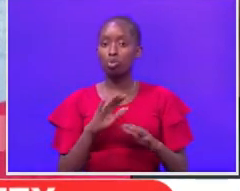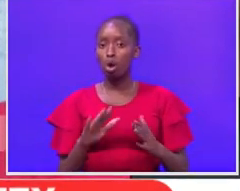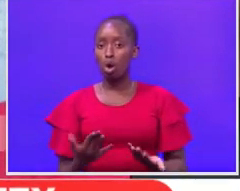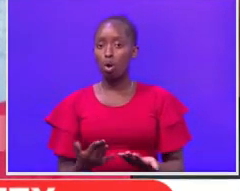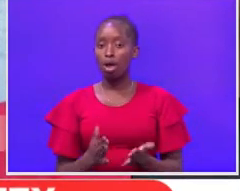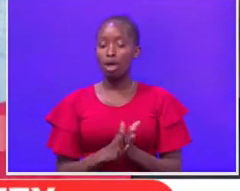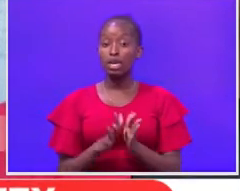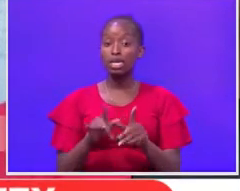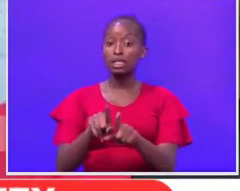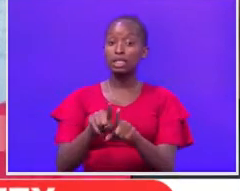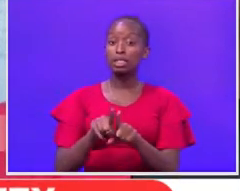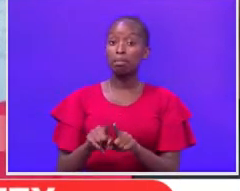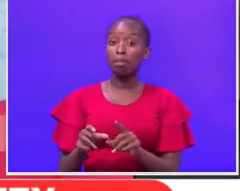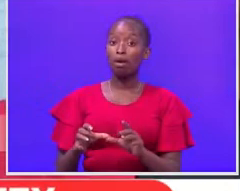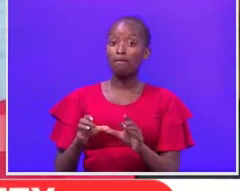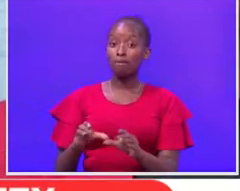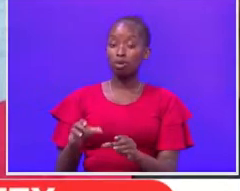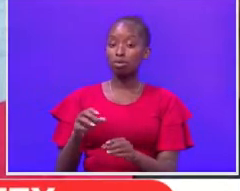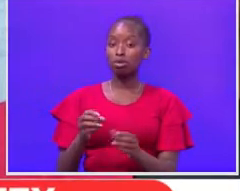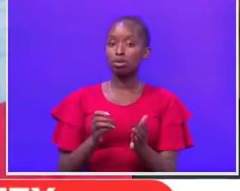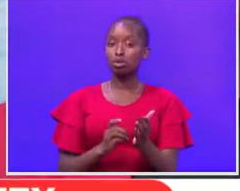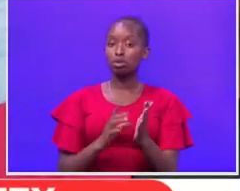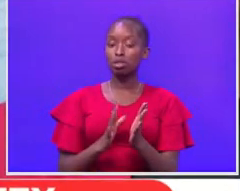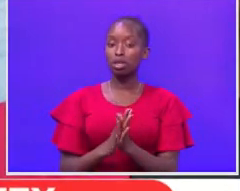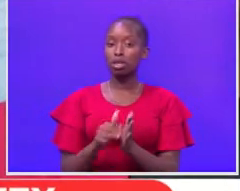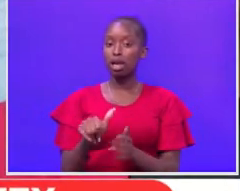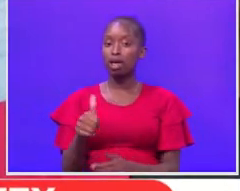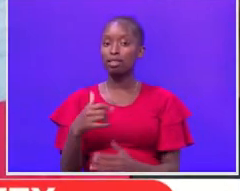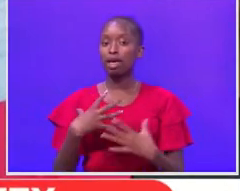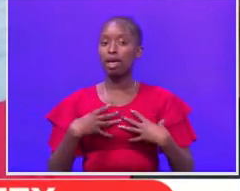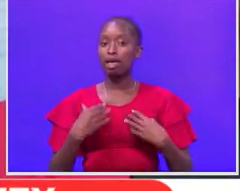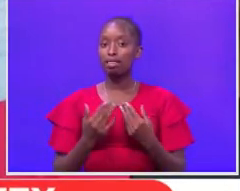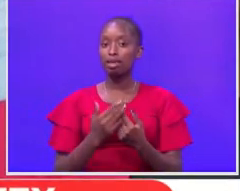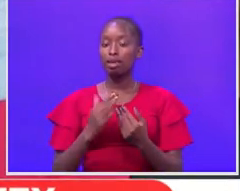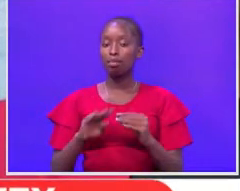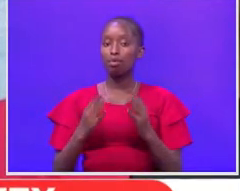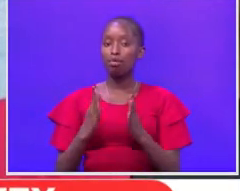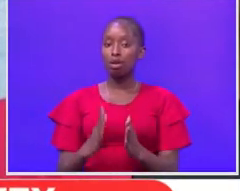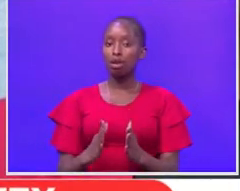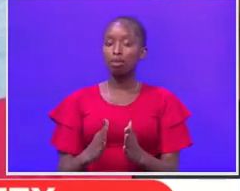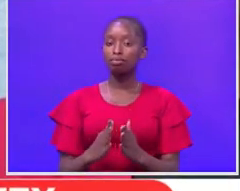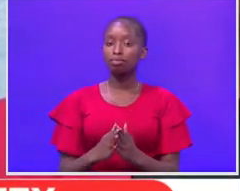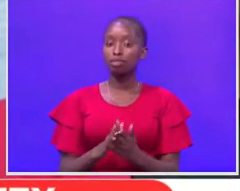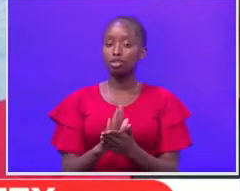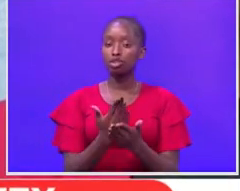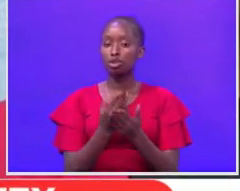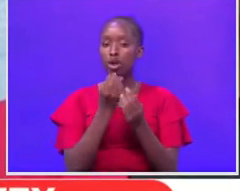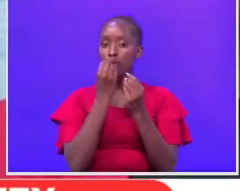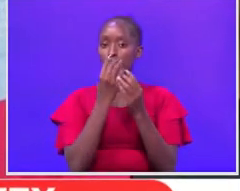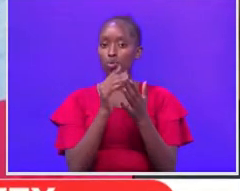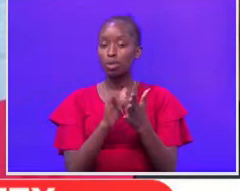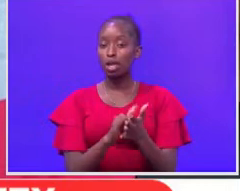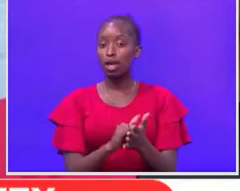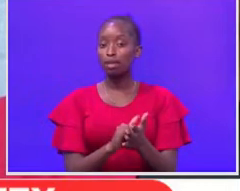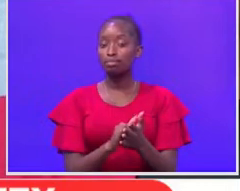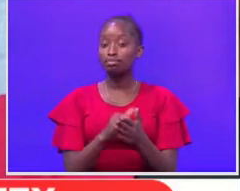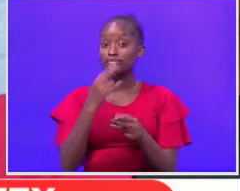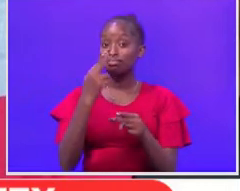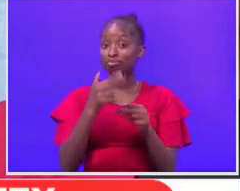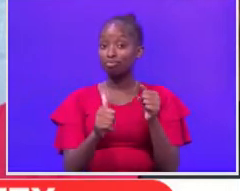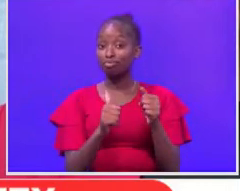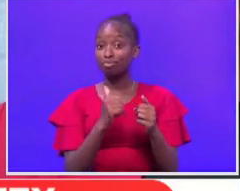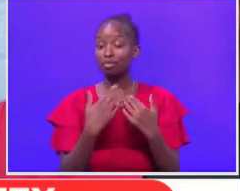enforcing doctors and other healthcare providers to disclose this information in the name of